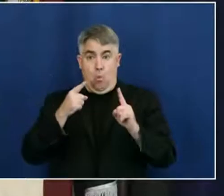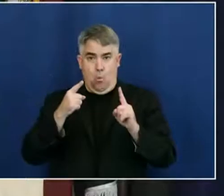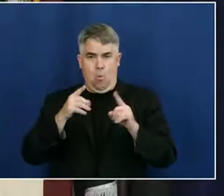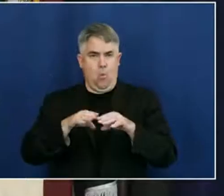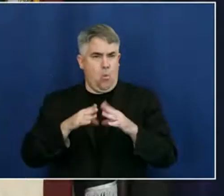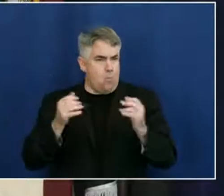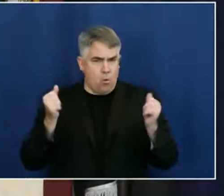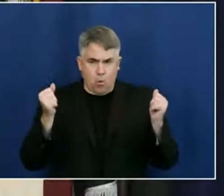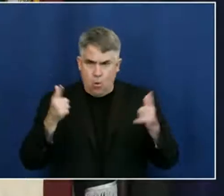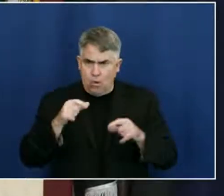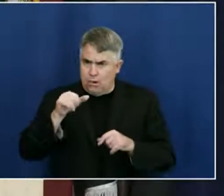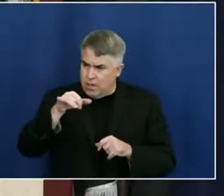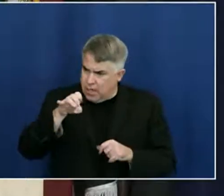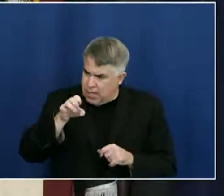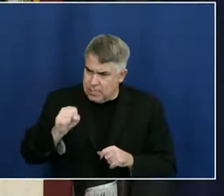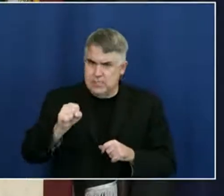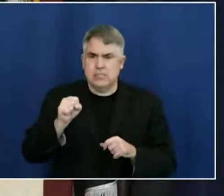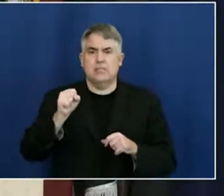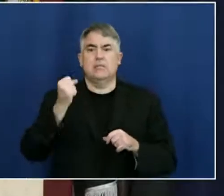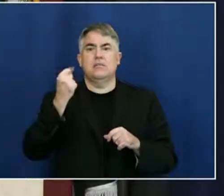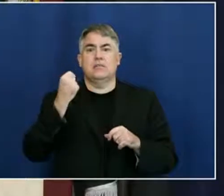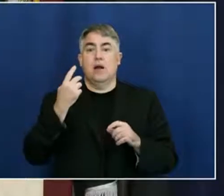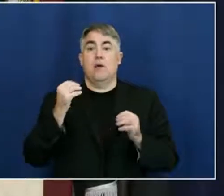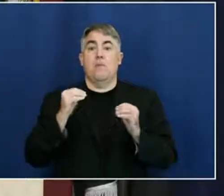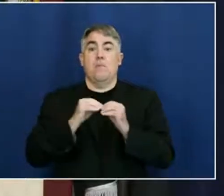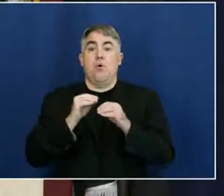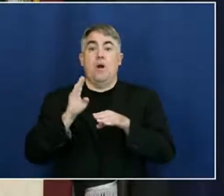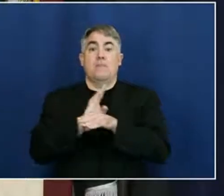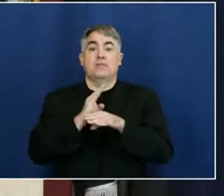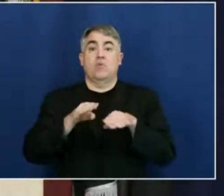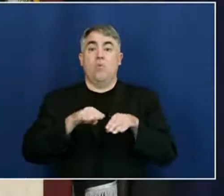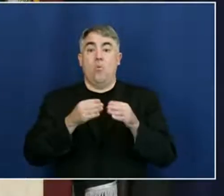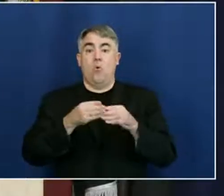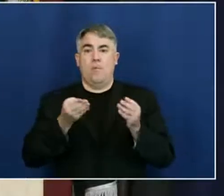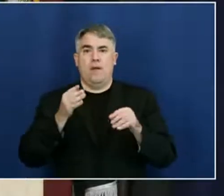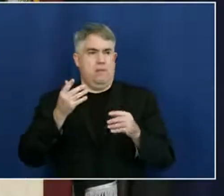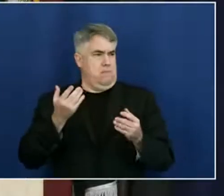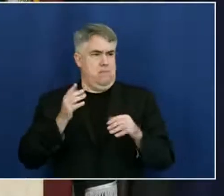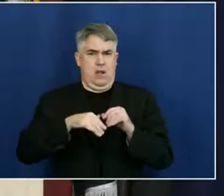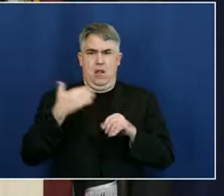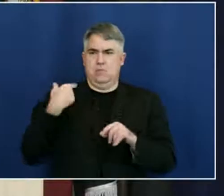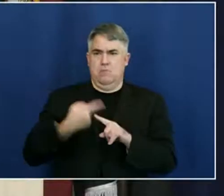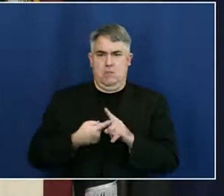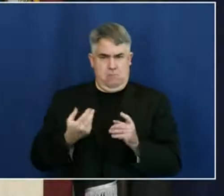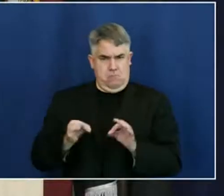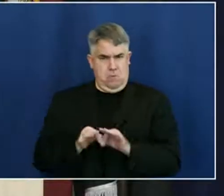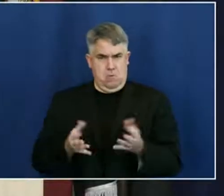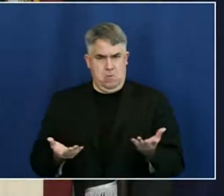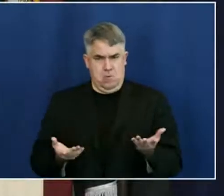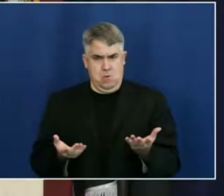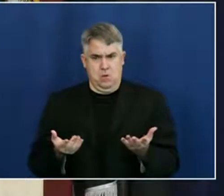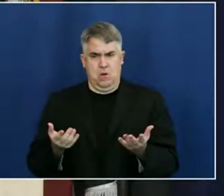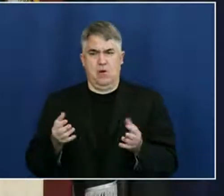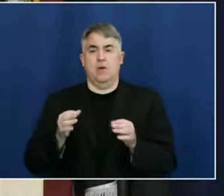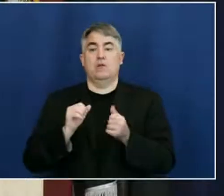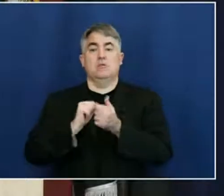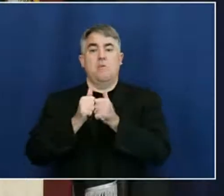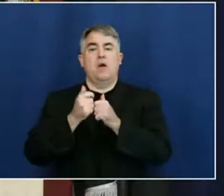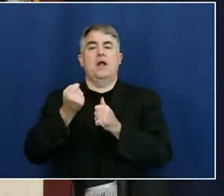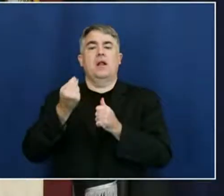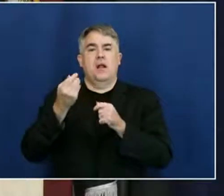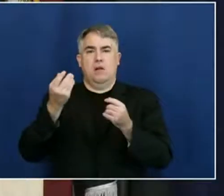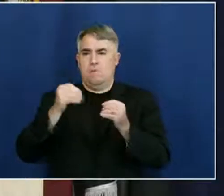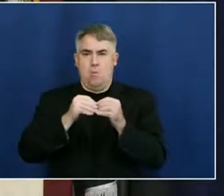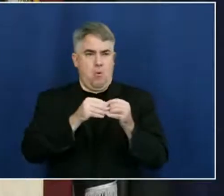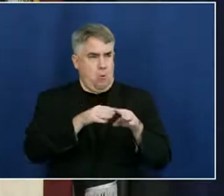more businesses open today than we have a month ago. We have more youth sports open today than we have a month ago. Considerable effort is going into